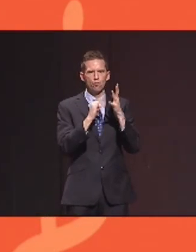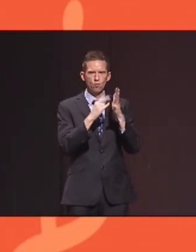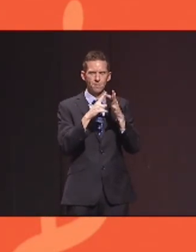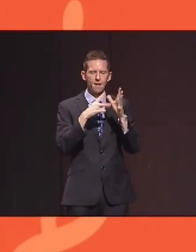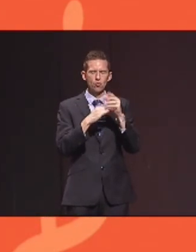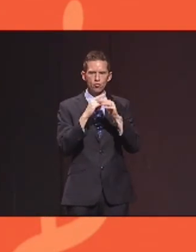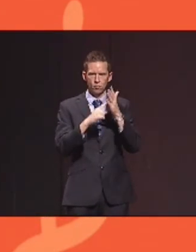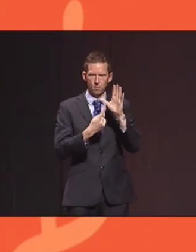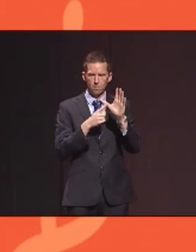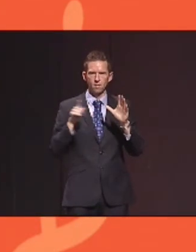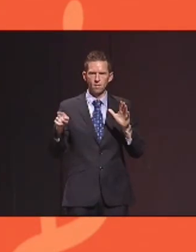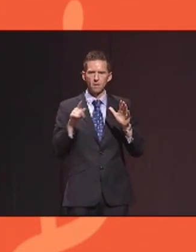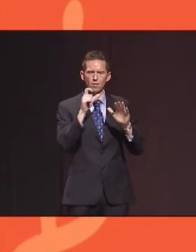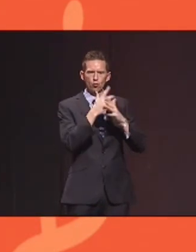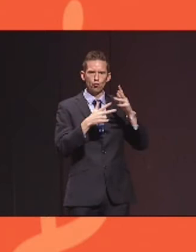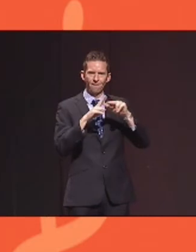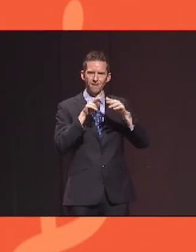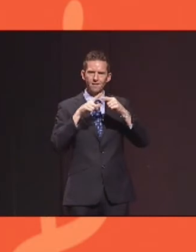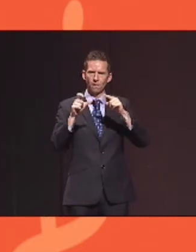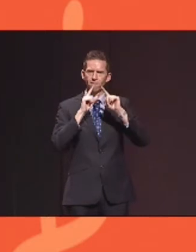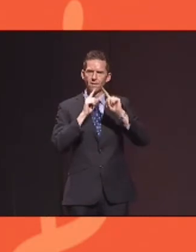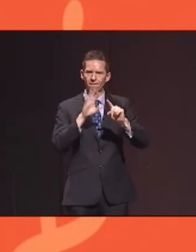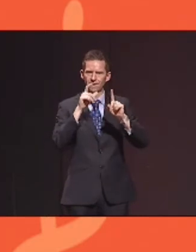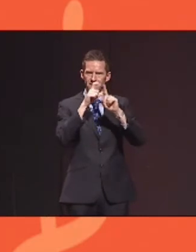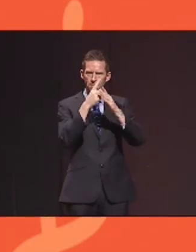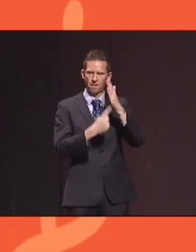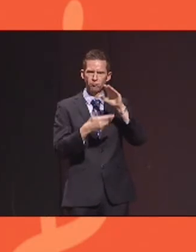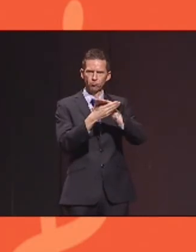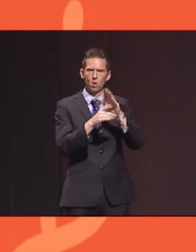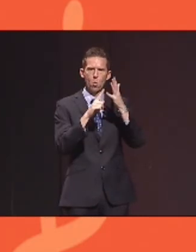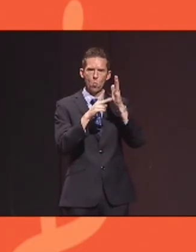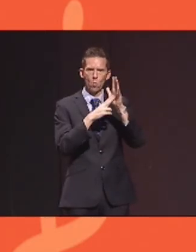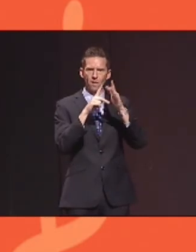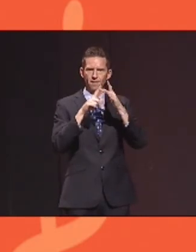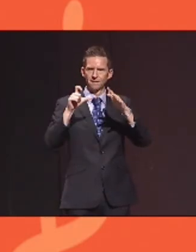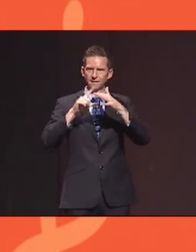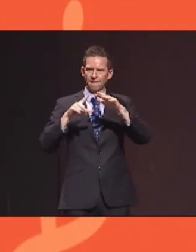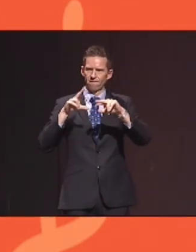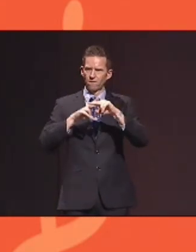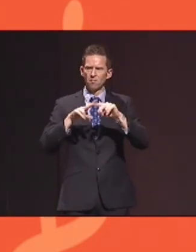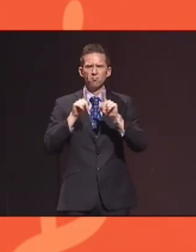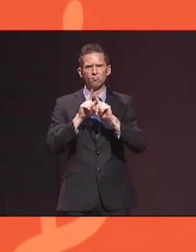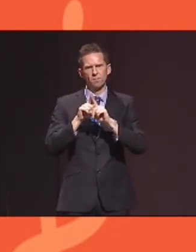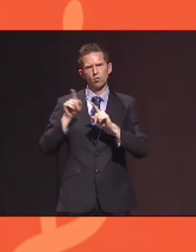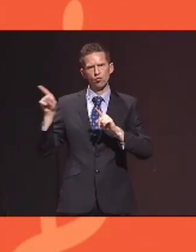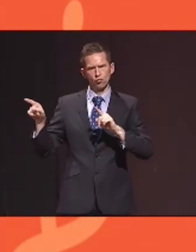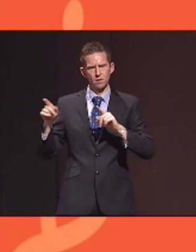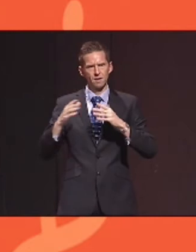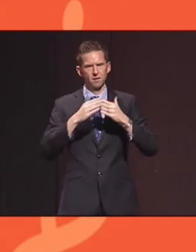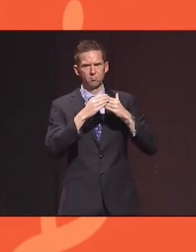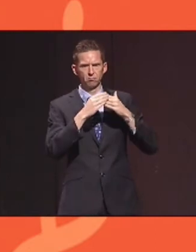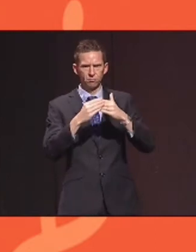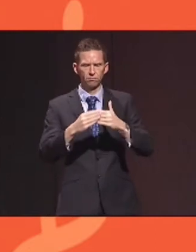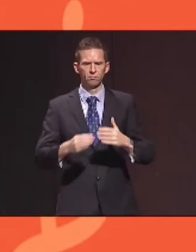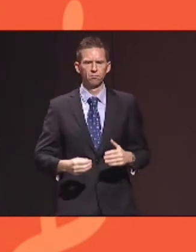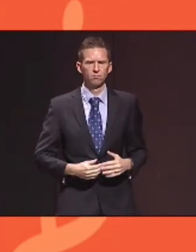She is the Chief Executive Advisor for Disability of UNICEF, but she's also at the forefront